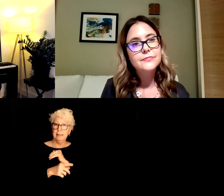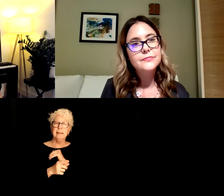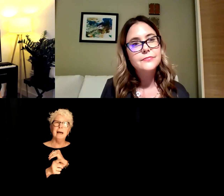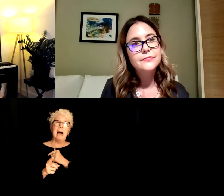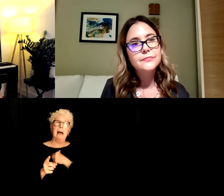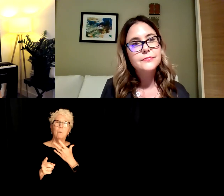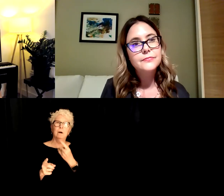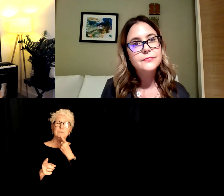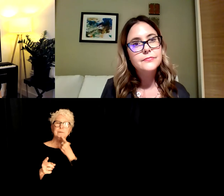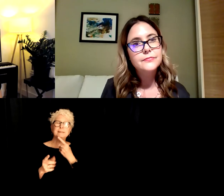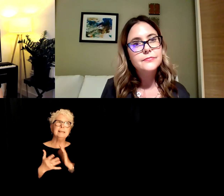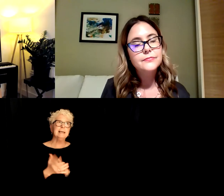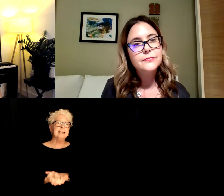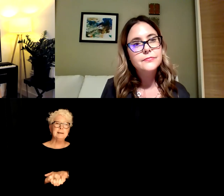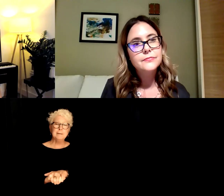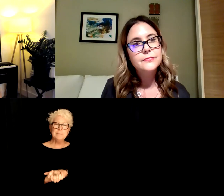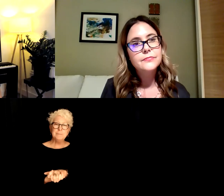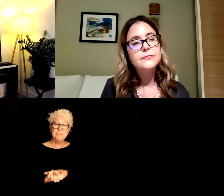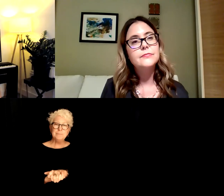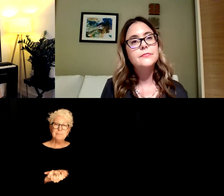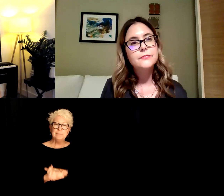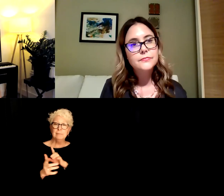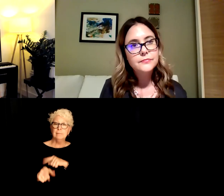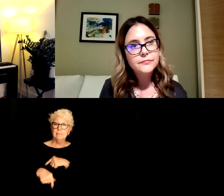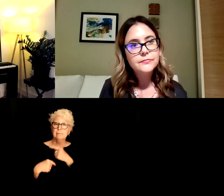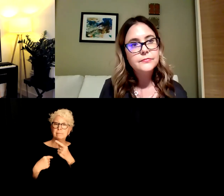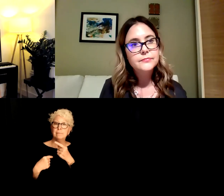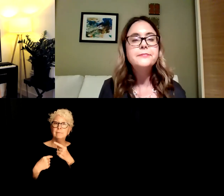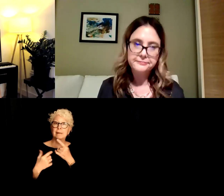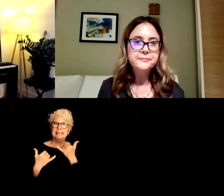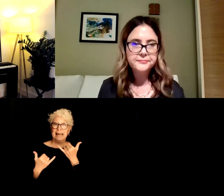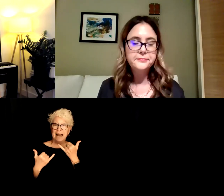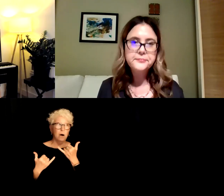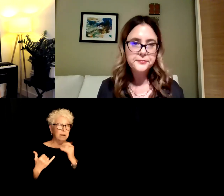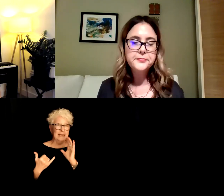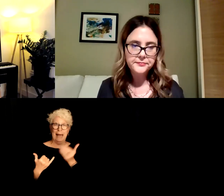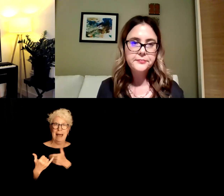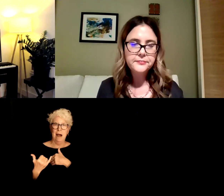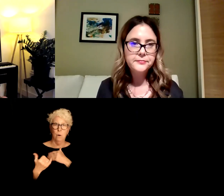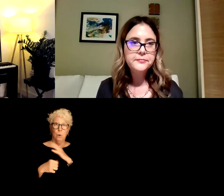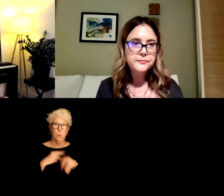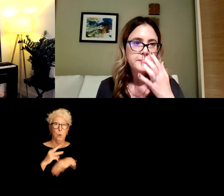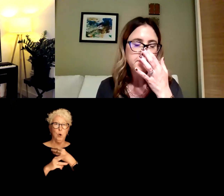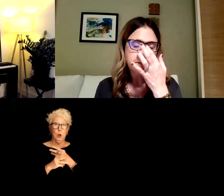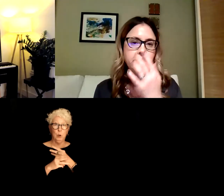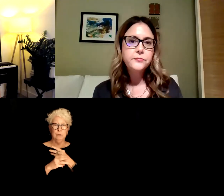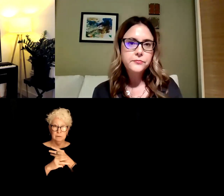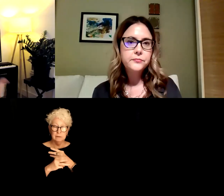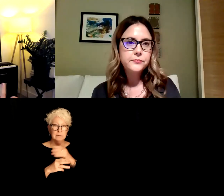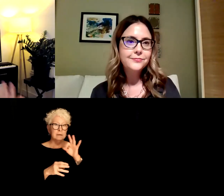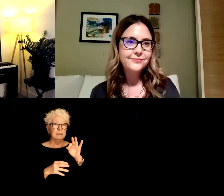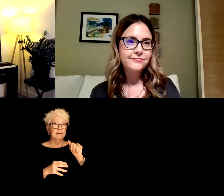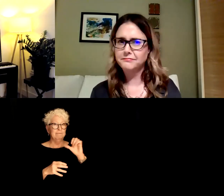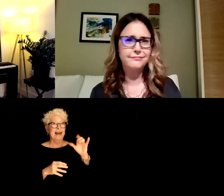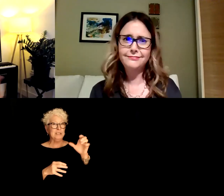sort of turn towards authoritarianism and fascism that's happening on the right. And I hope that's